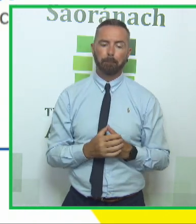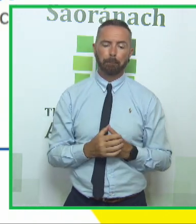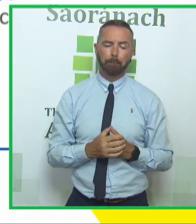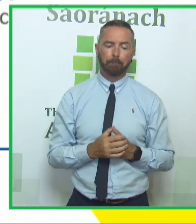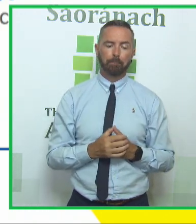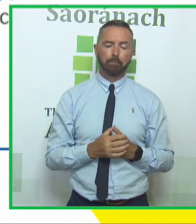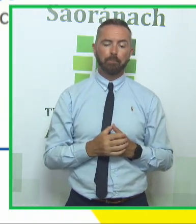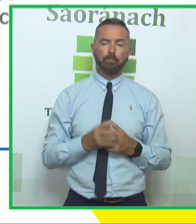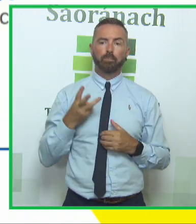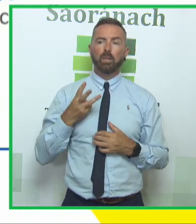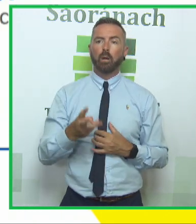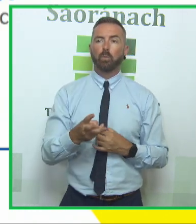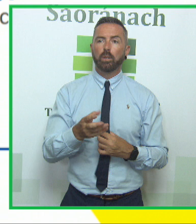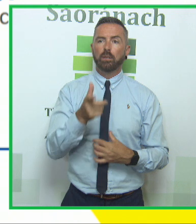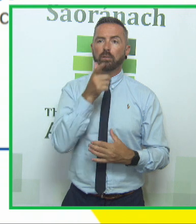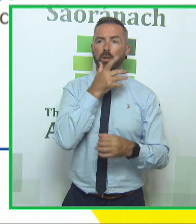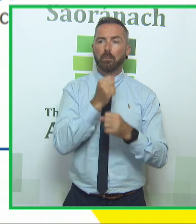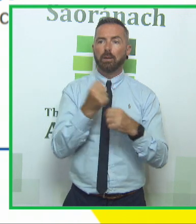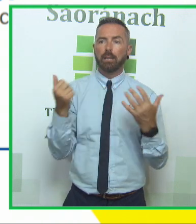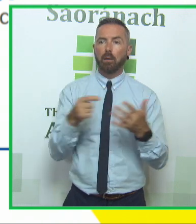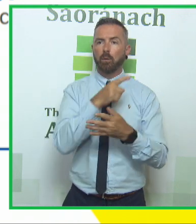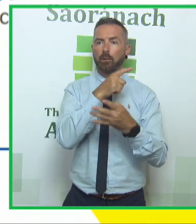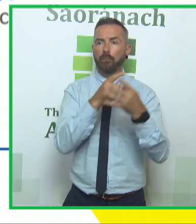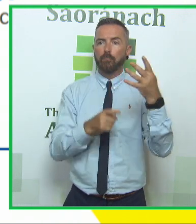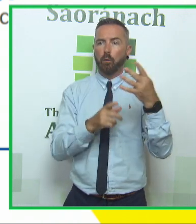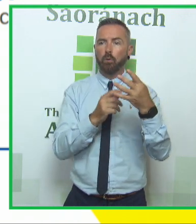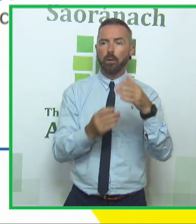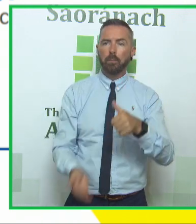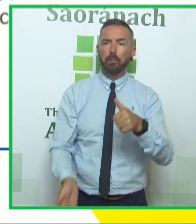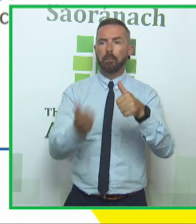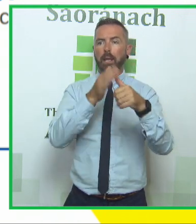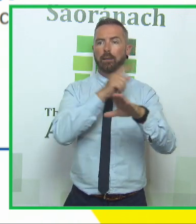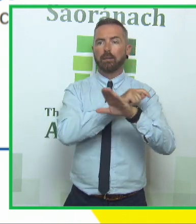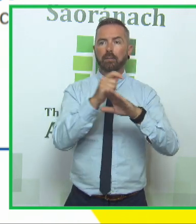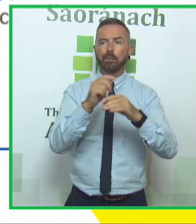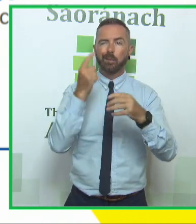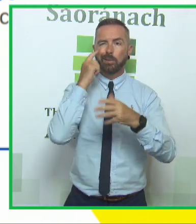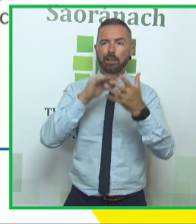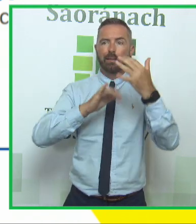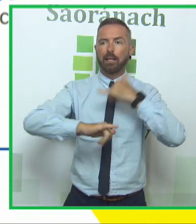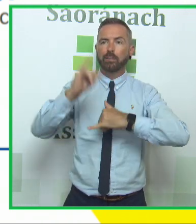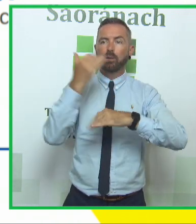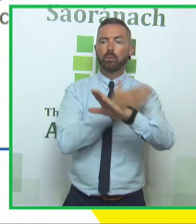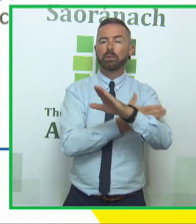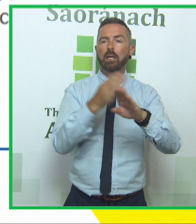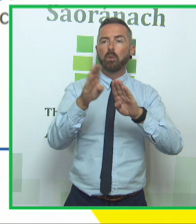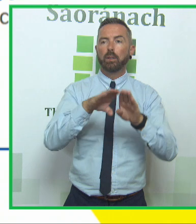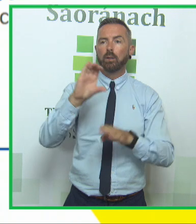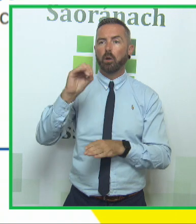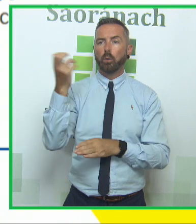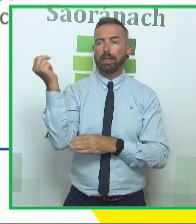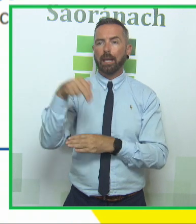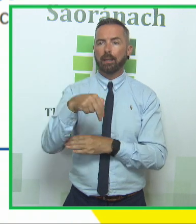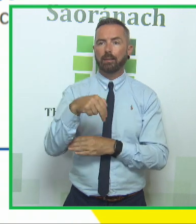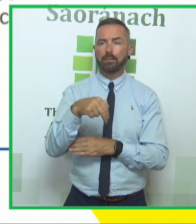I'm going to take you through the four main types of drugs that we saw last year. So I'm going to start with cocaine, and we'll start